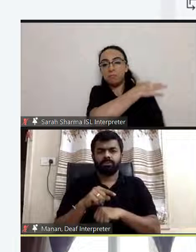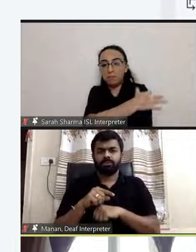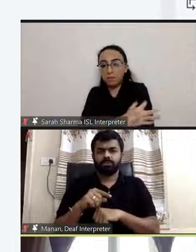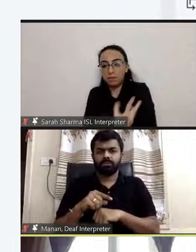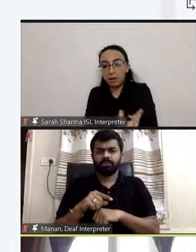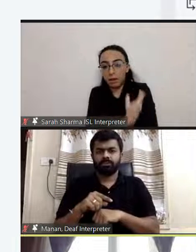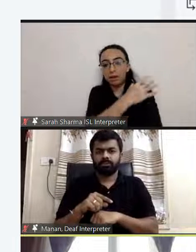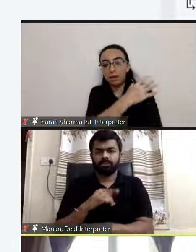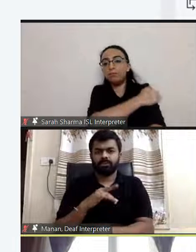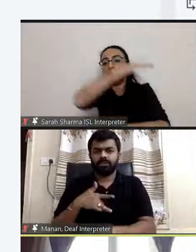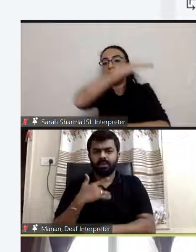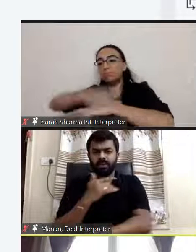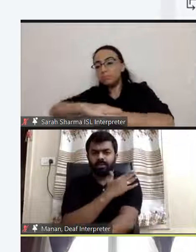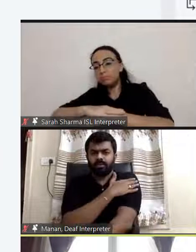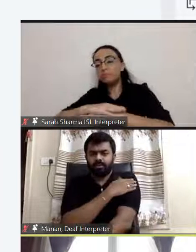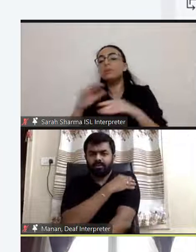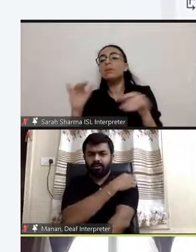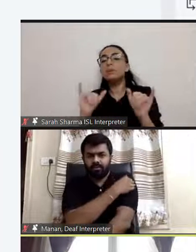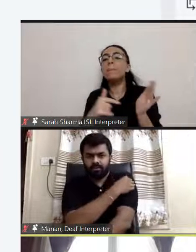was trust.